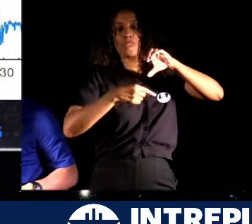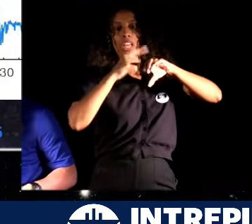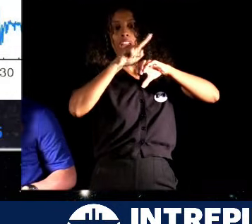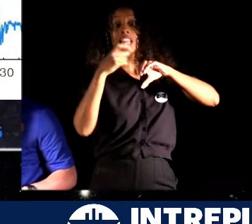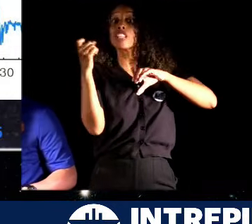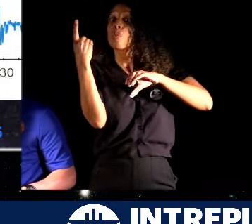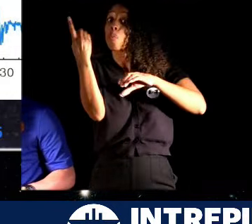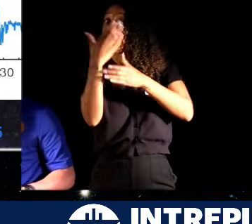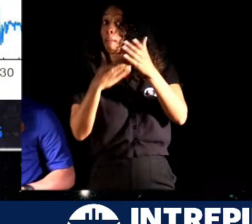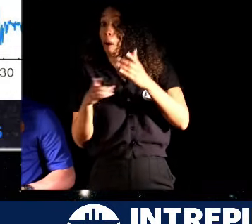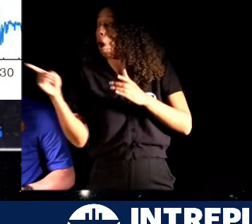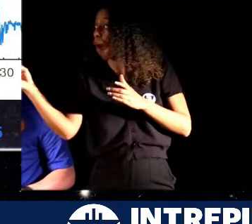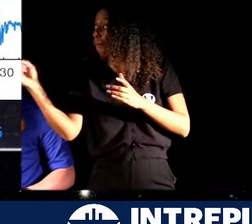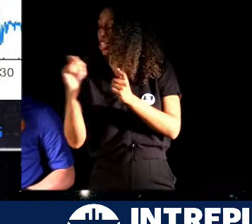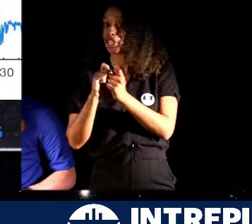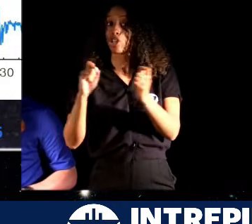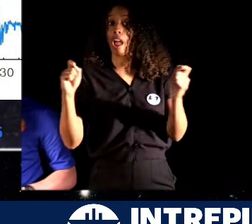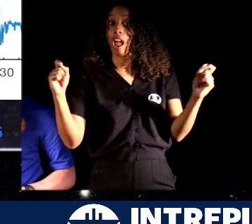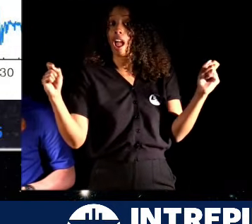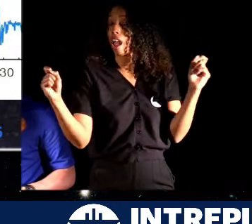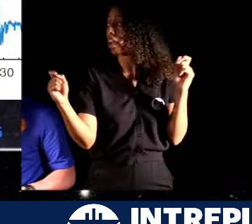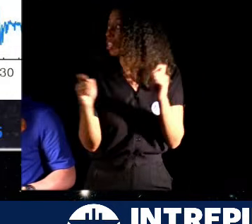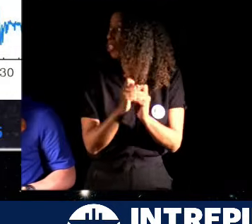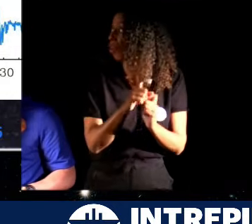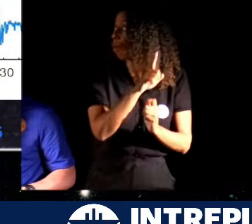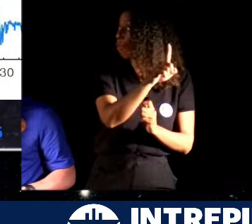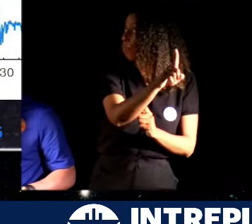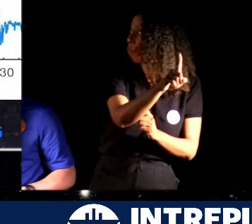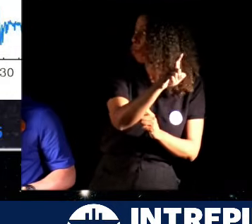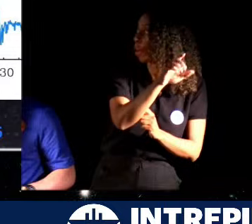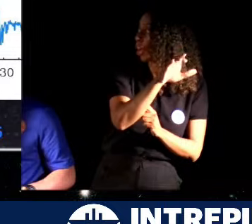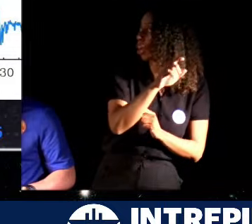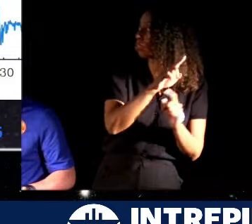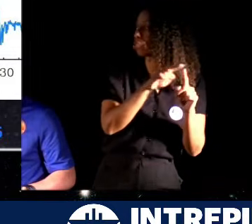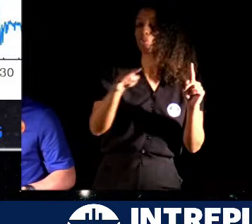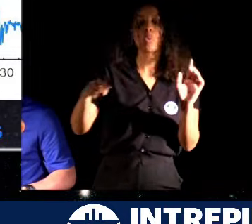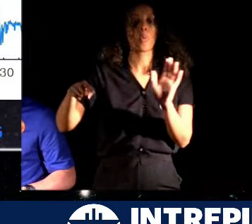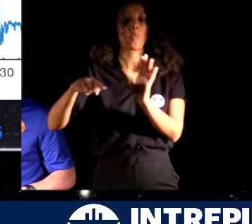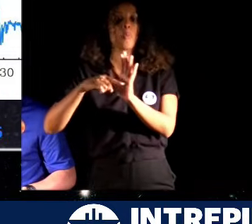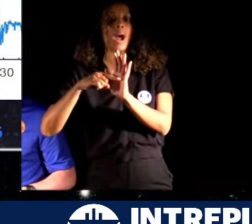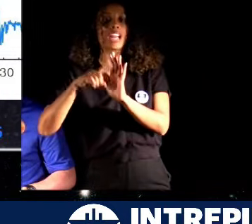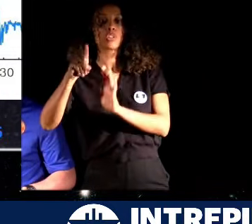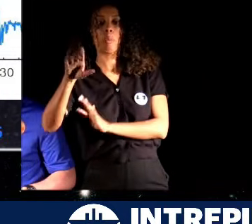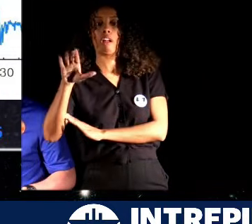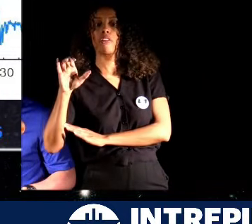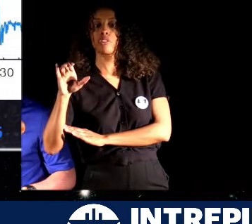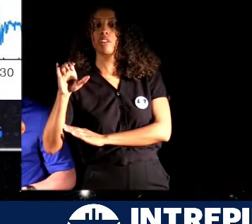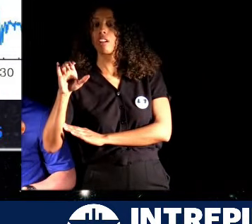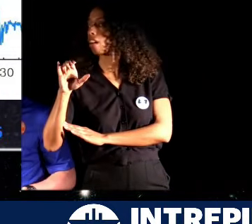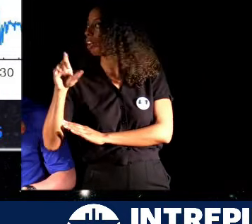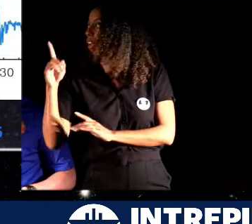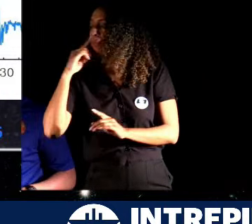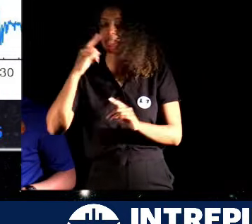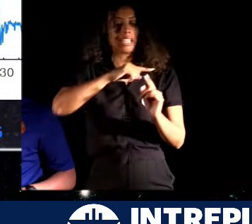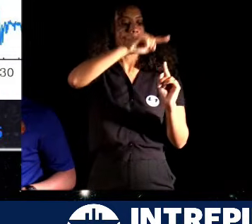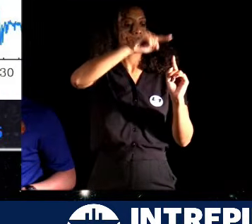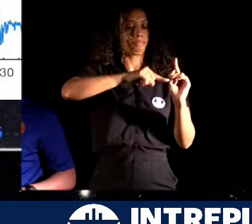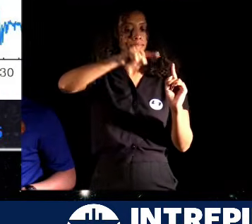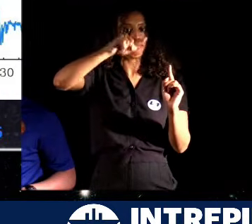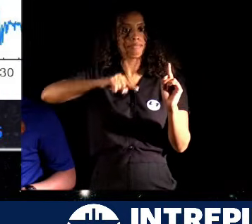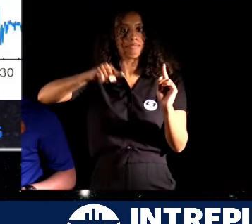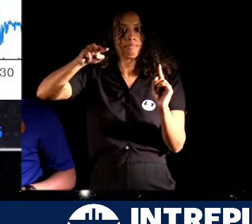of the field. It basically changes polarity from 100 nanotesla to minus 100 nanotesla, basically